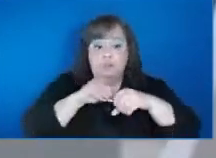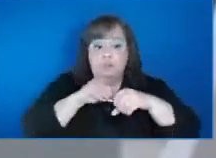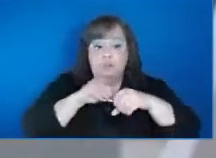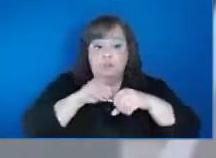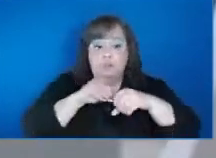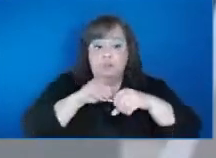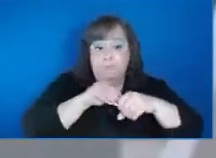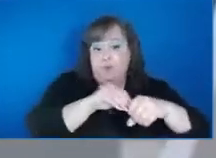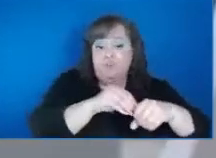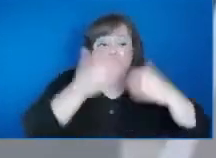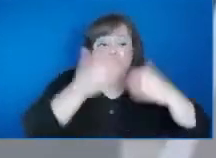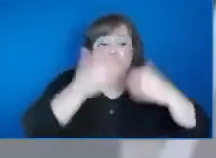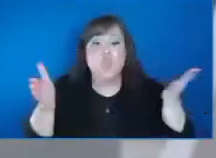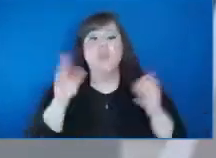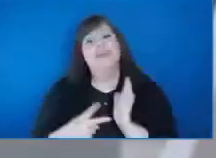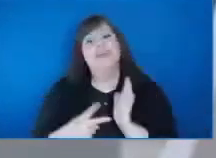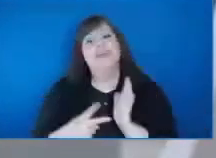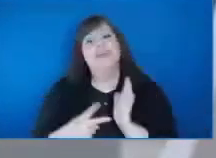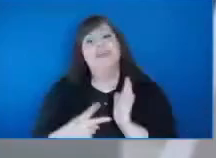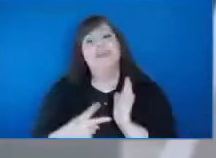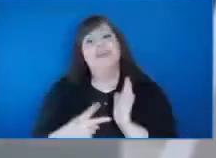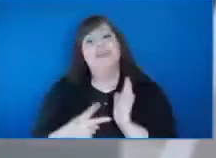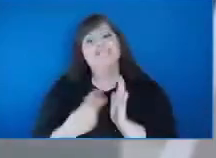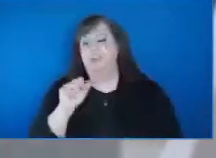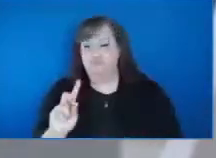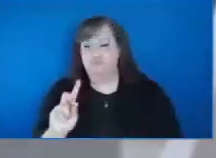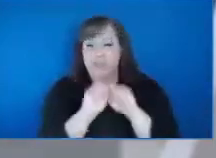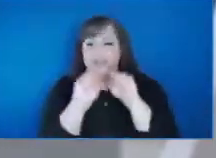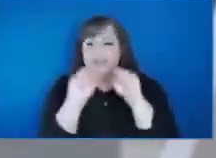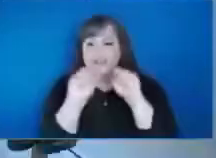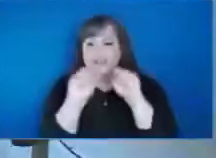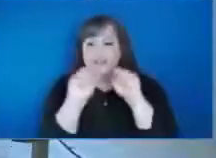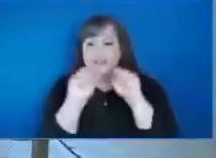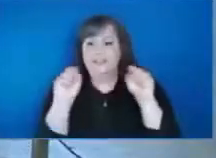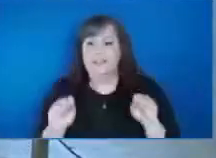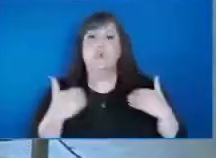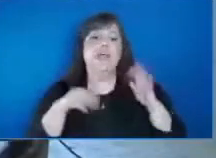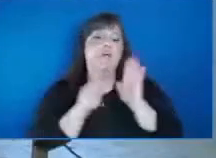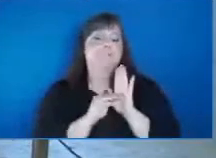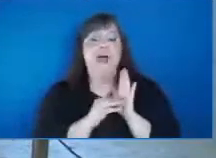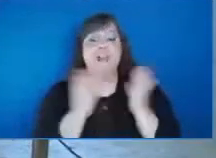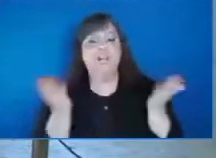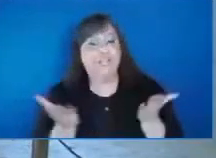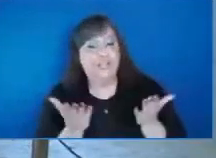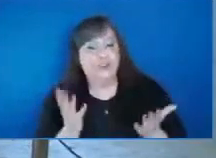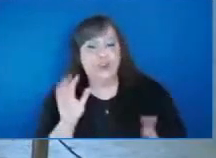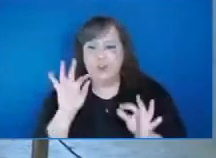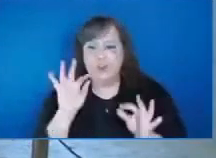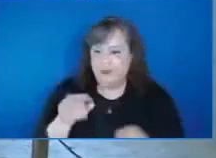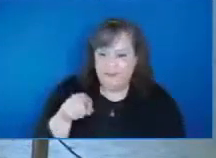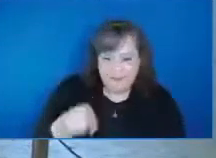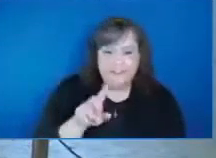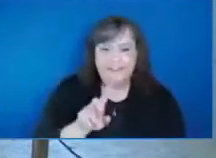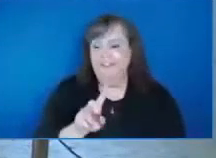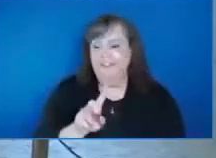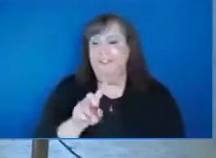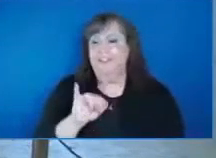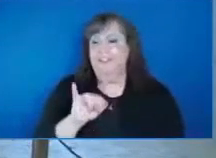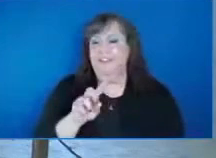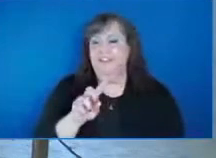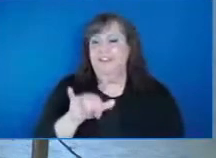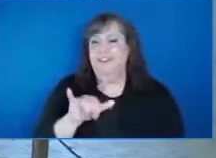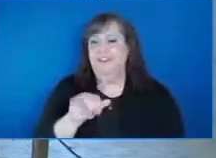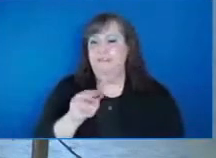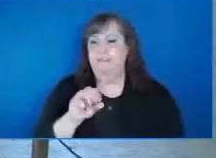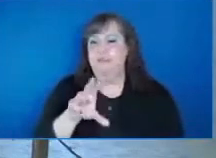because telescopes, there all right. It is. Yeah, we've got a handy-dandy how model handy here. How handy is that? Yeah, we know it's a Didymos, right? Didymos is the main and one. And